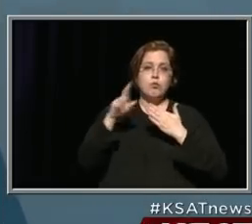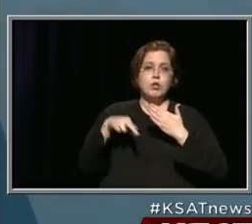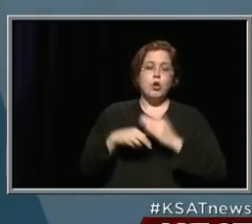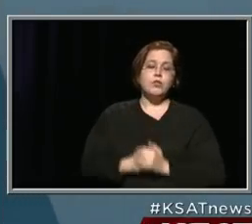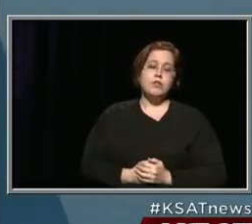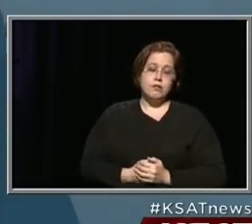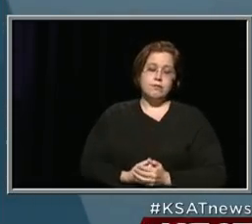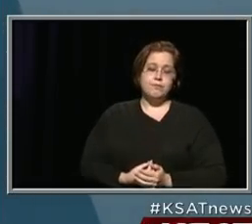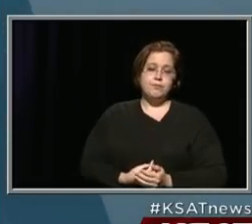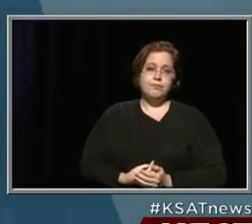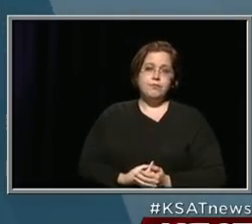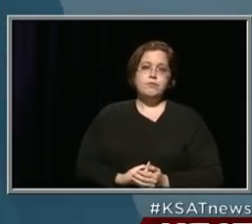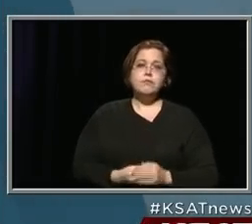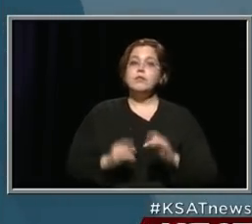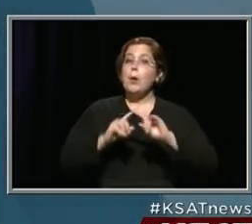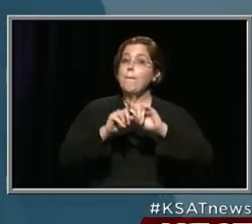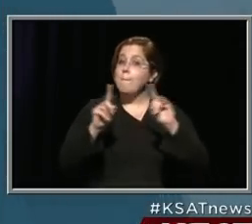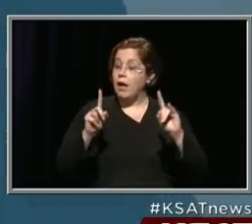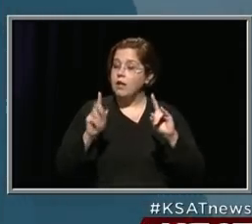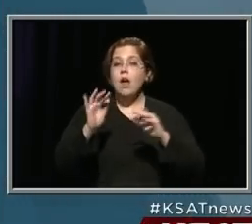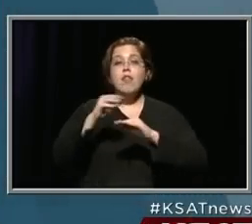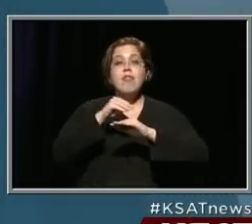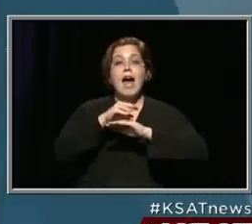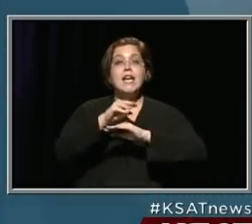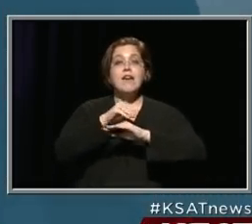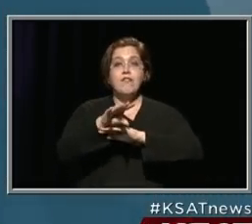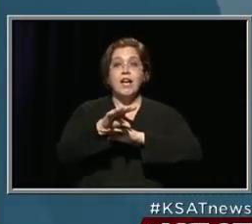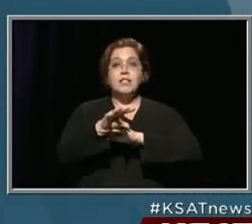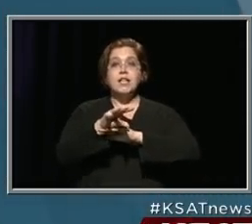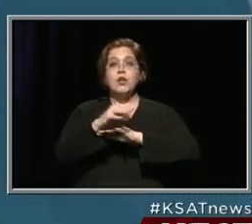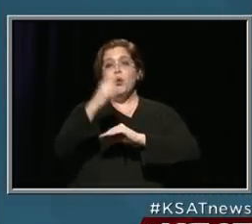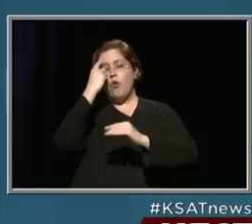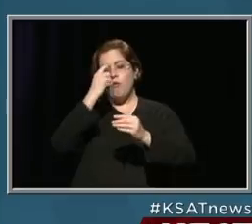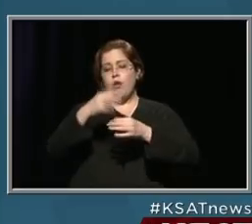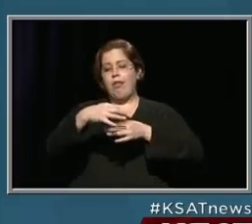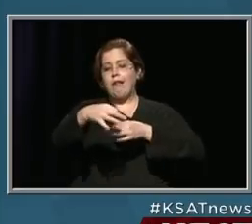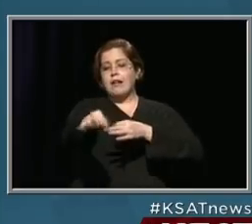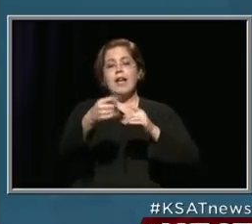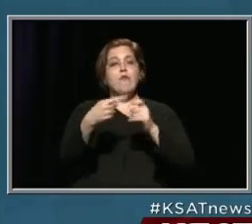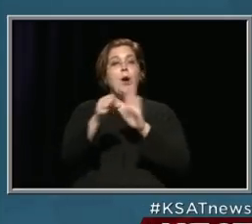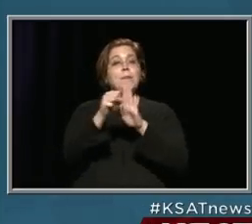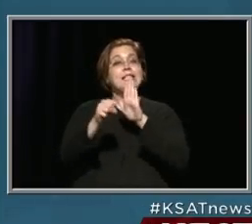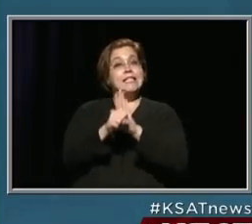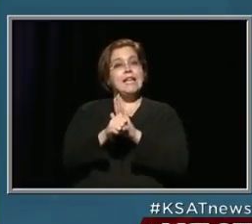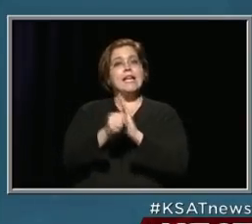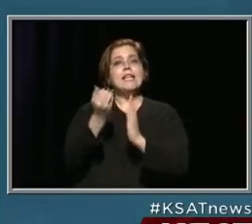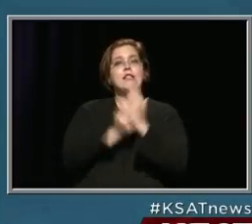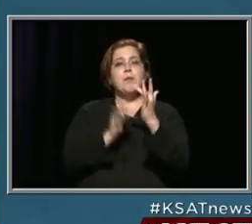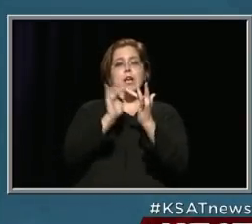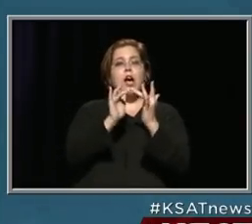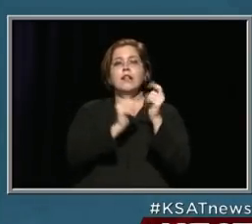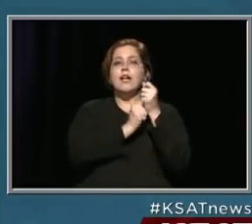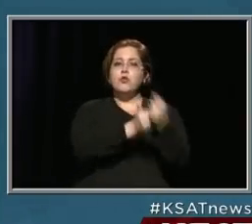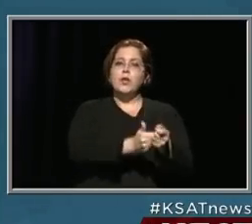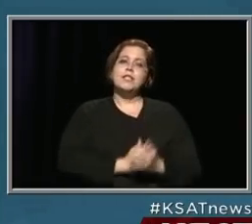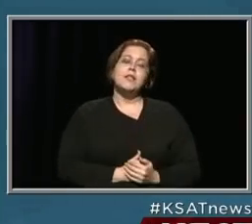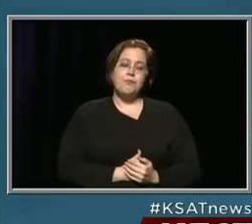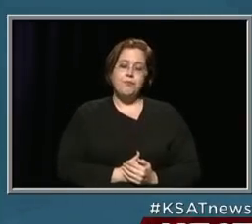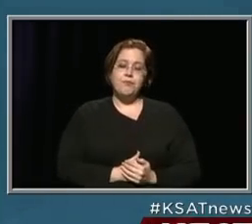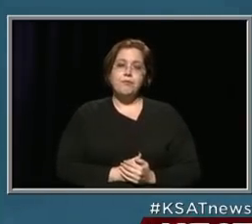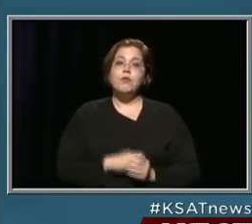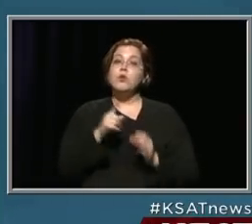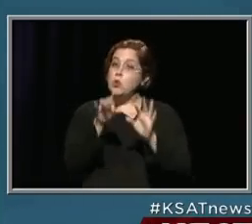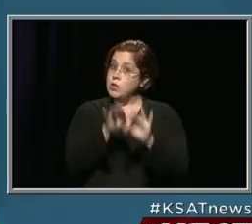results returning, but it did affect, in the case of the delay from the state, some of the contact tracing. So this is